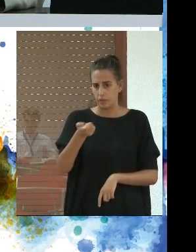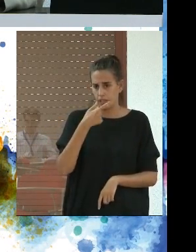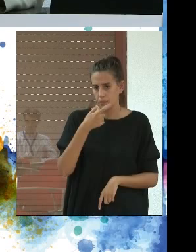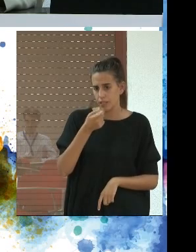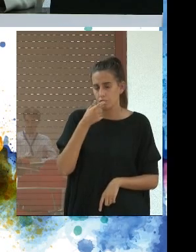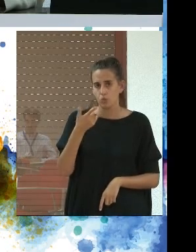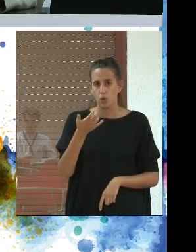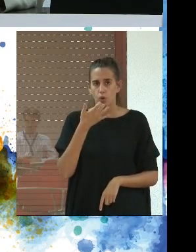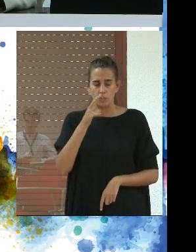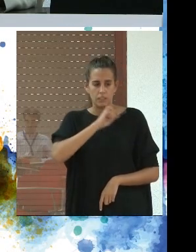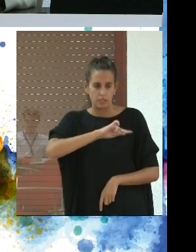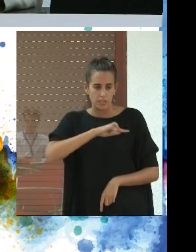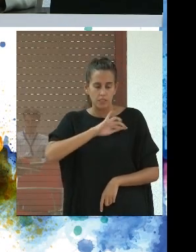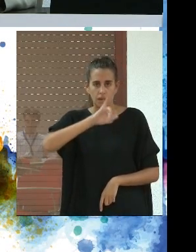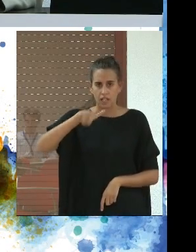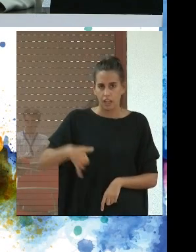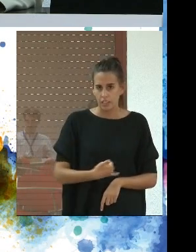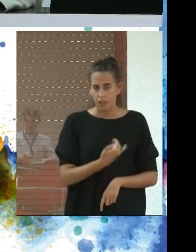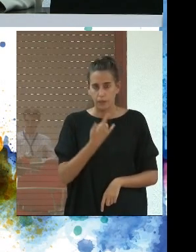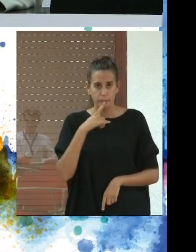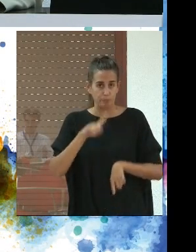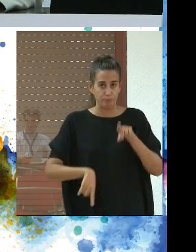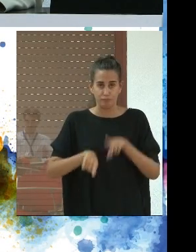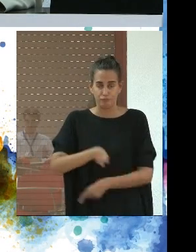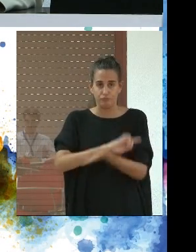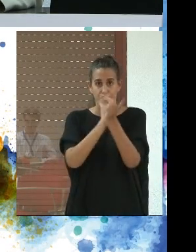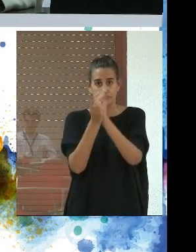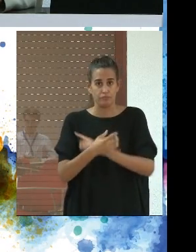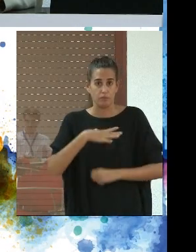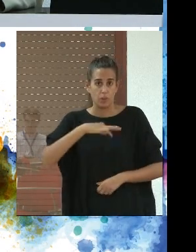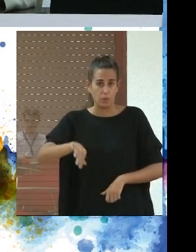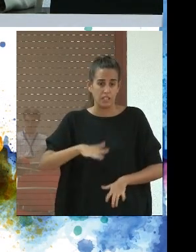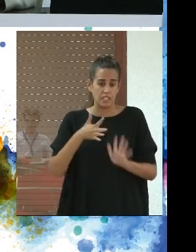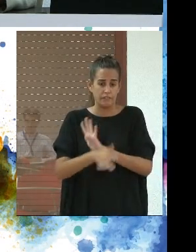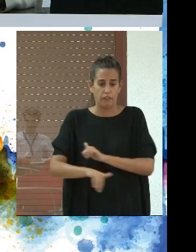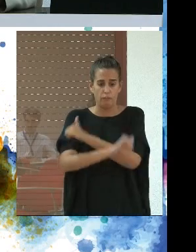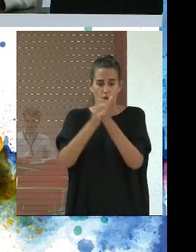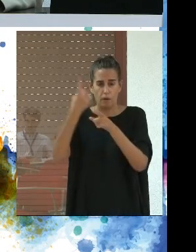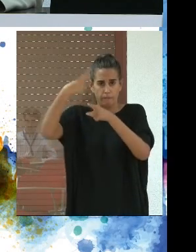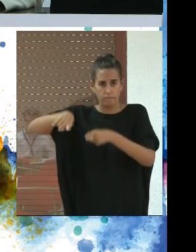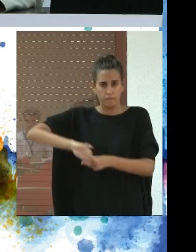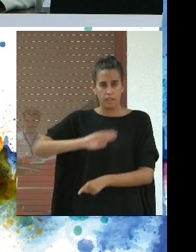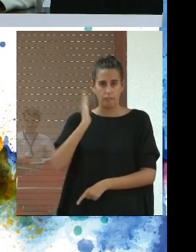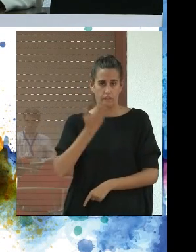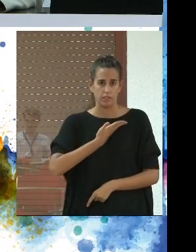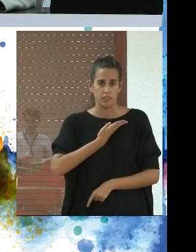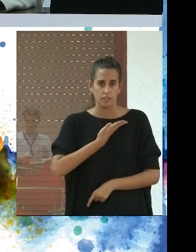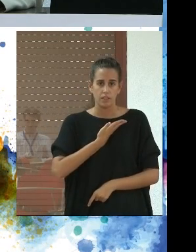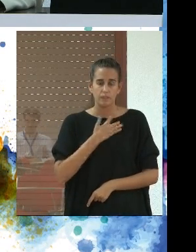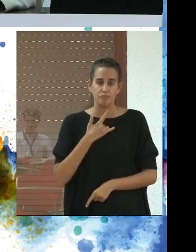Change depending, for example, on the emotional condition and the mood of the person, on Fiquei, meu